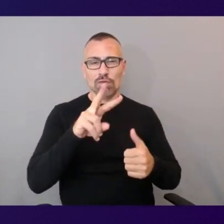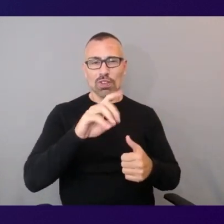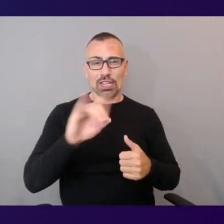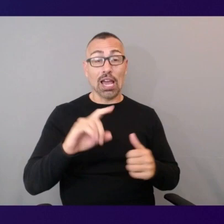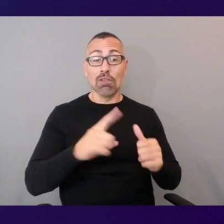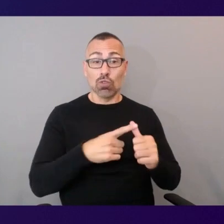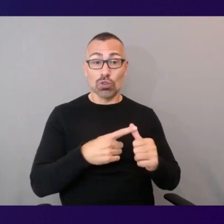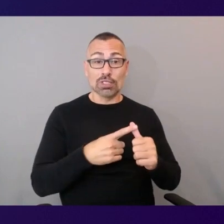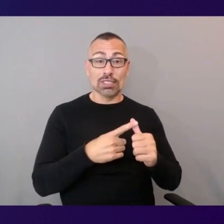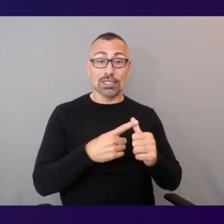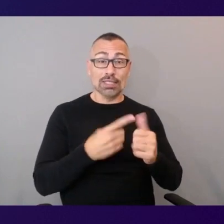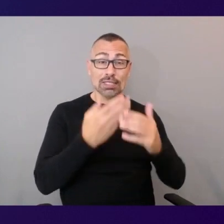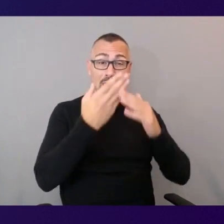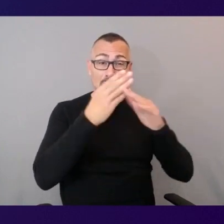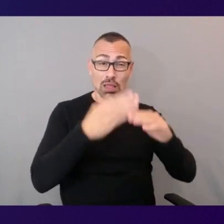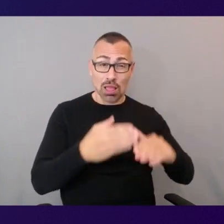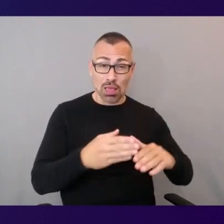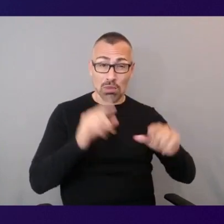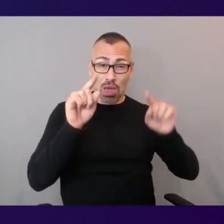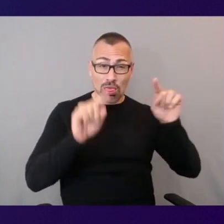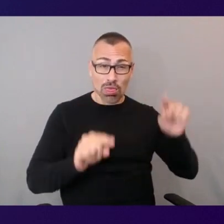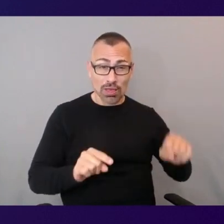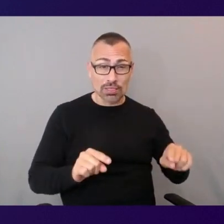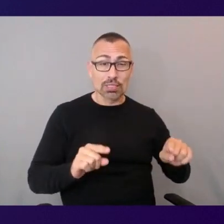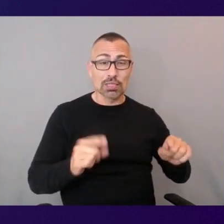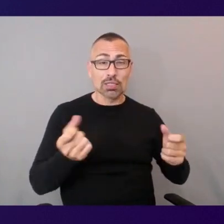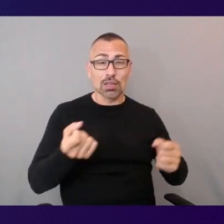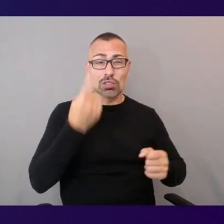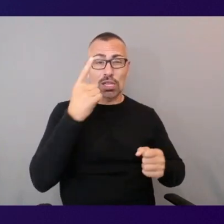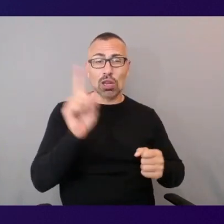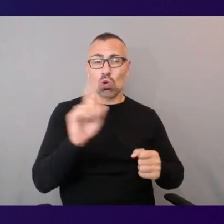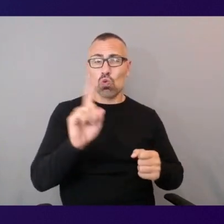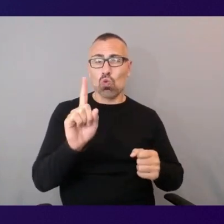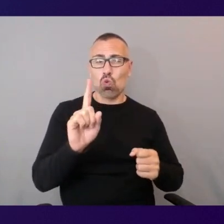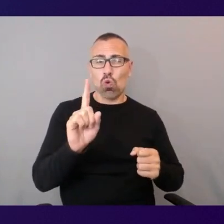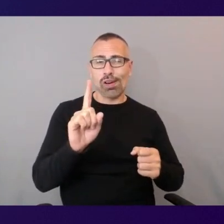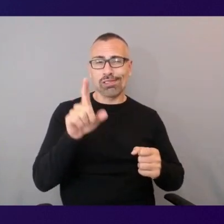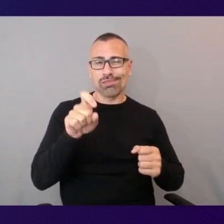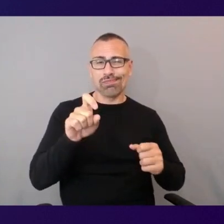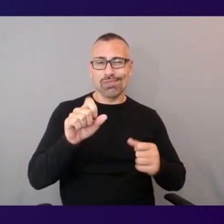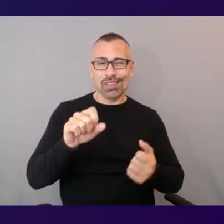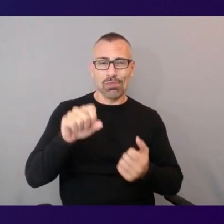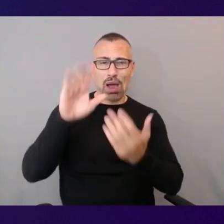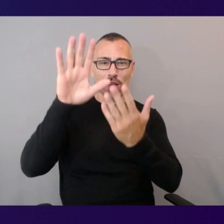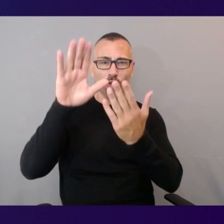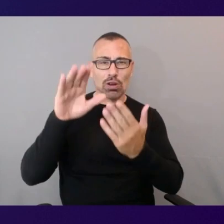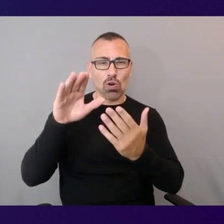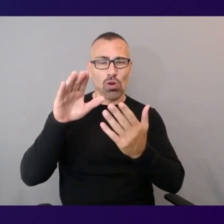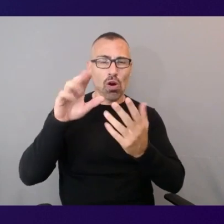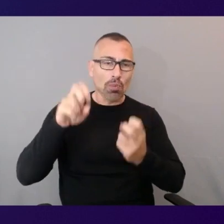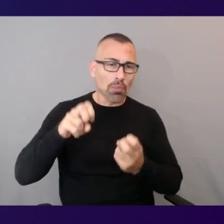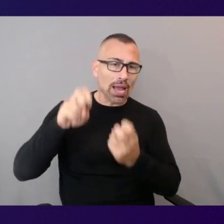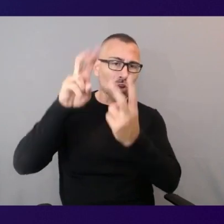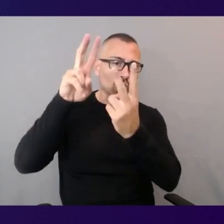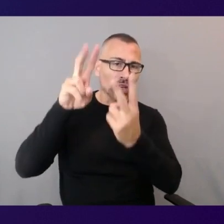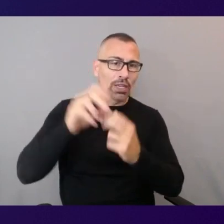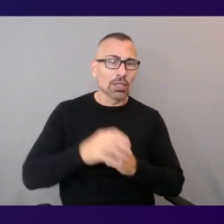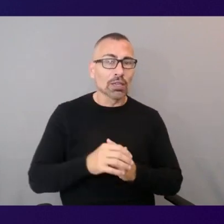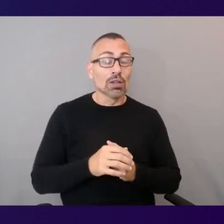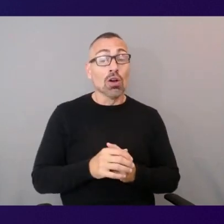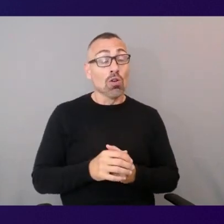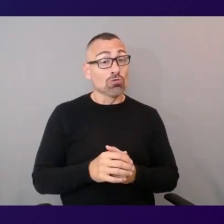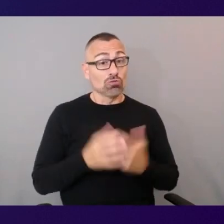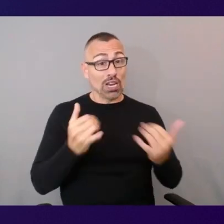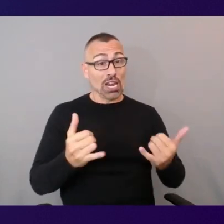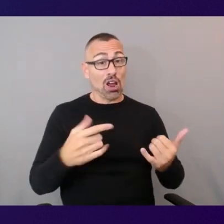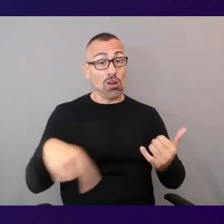understanding where the migration pieces need to fit, right? So we've really been talking about the front end, and